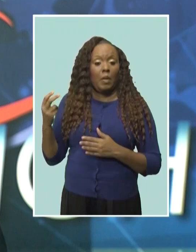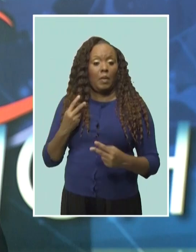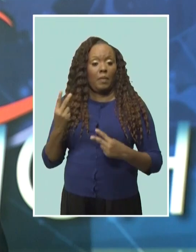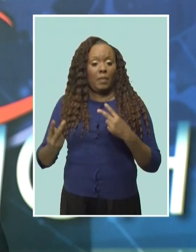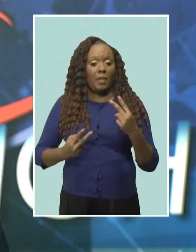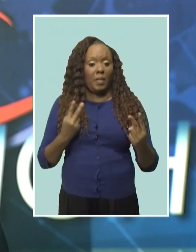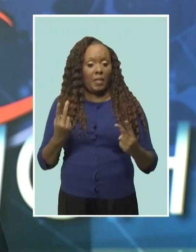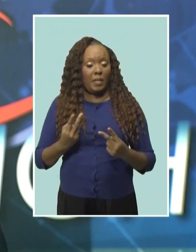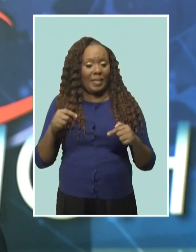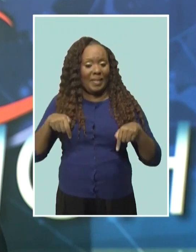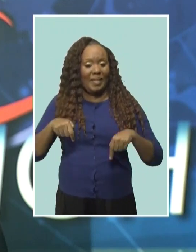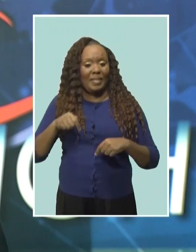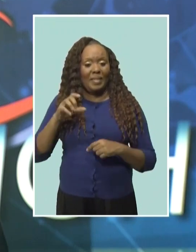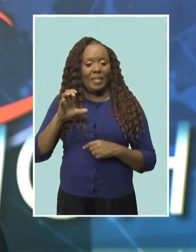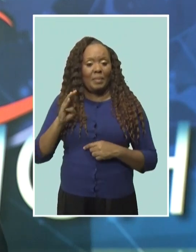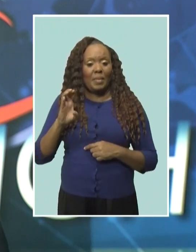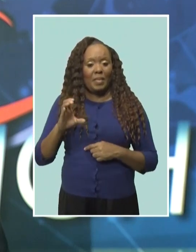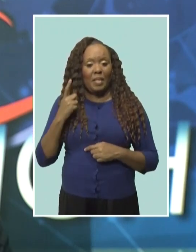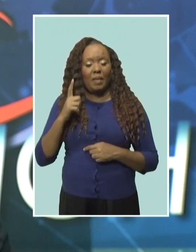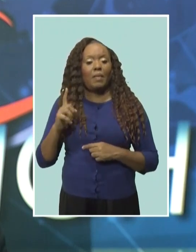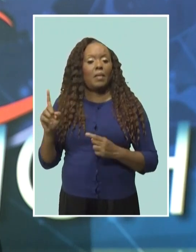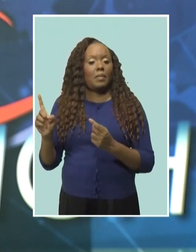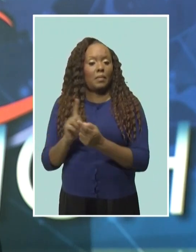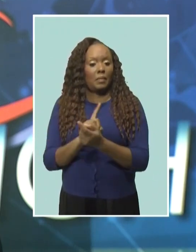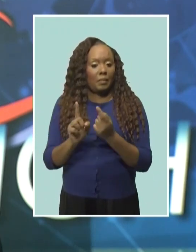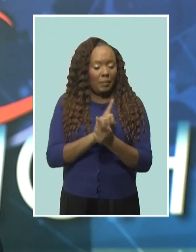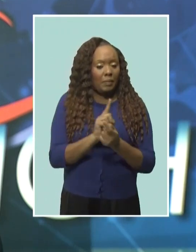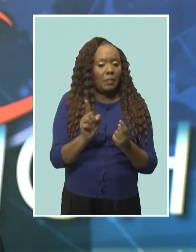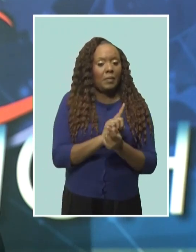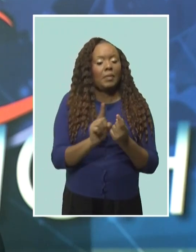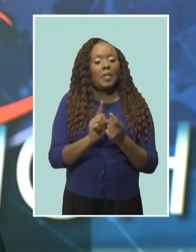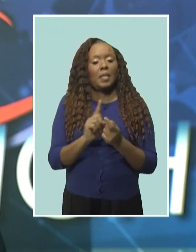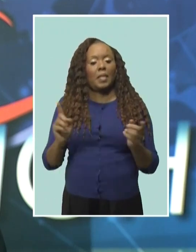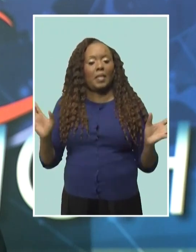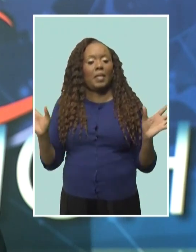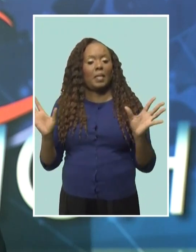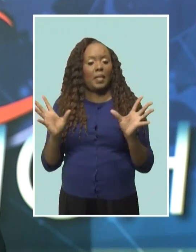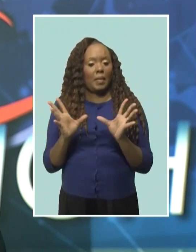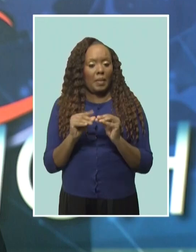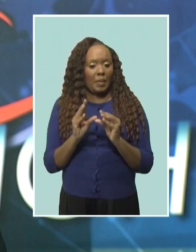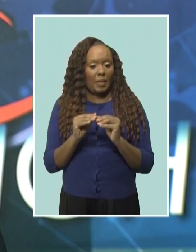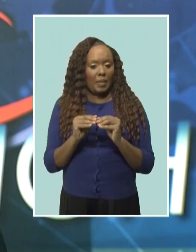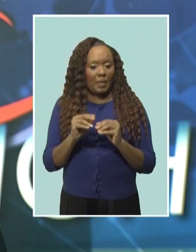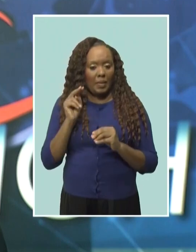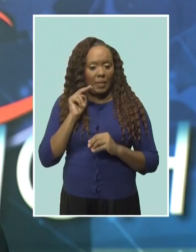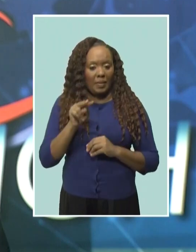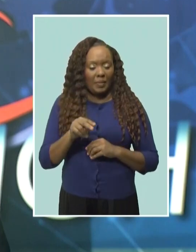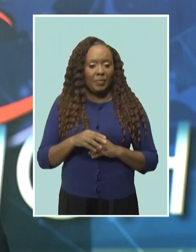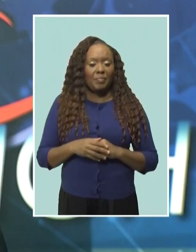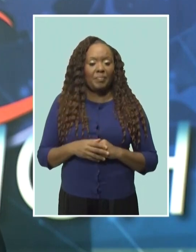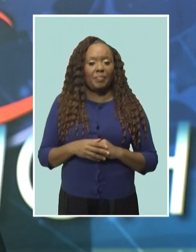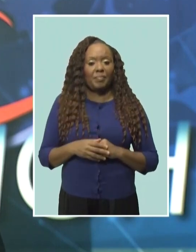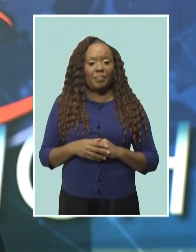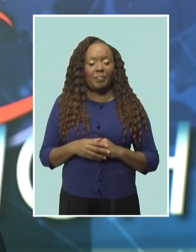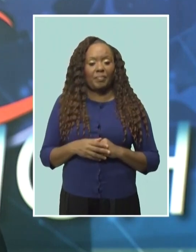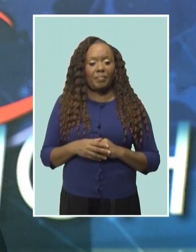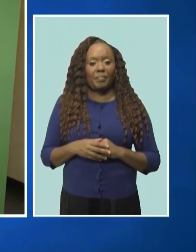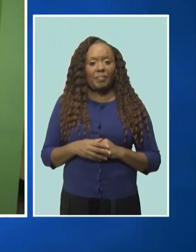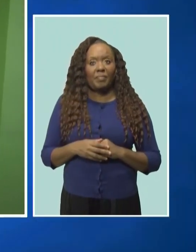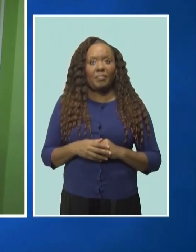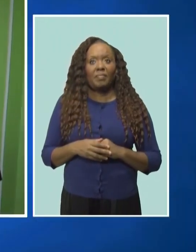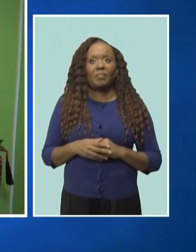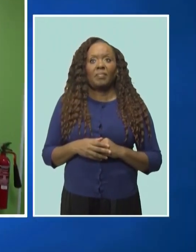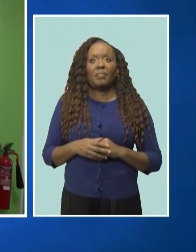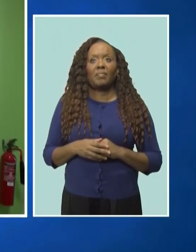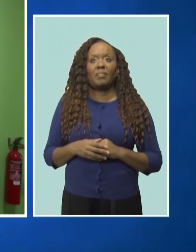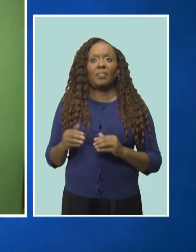the Caribbean Broadcasting Corporation today to participate in a meet and greet session. Trevor Thorpe has that story. Newly